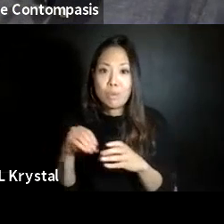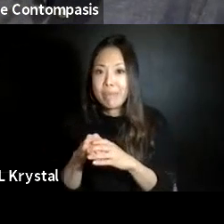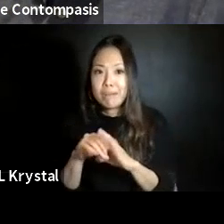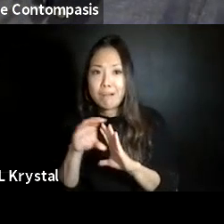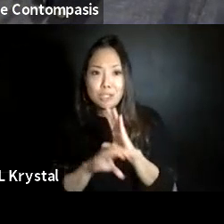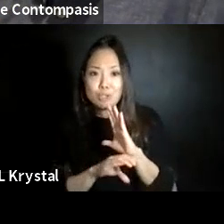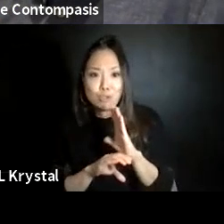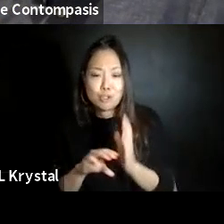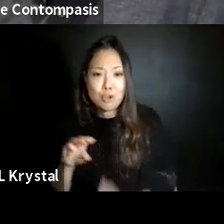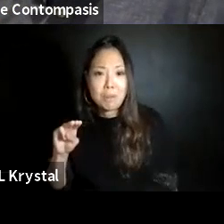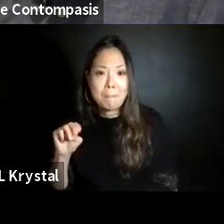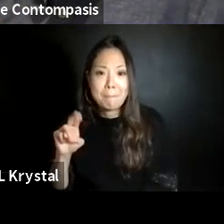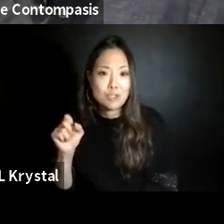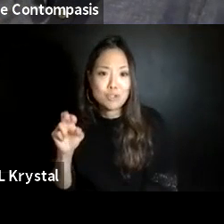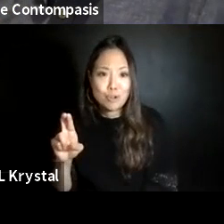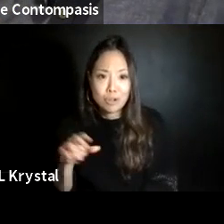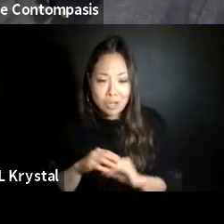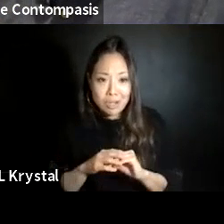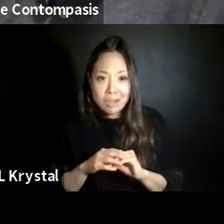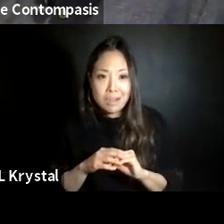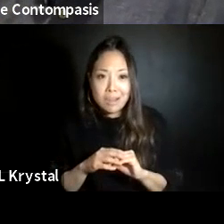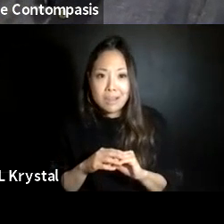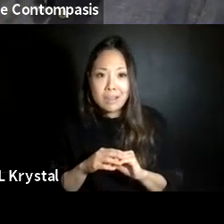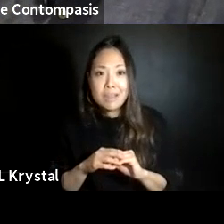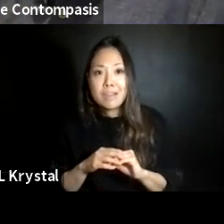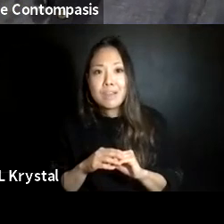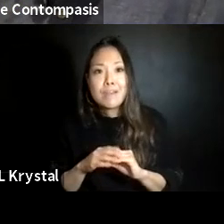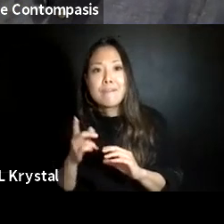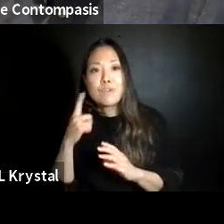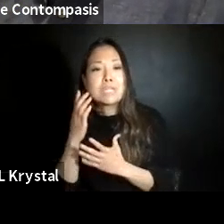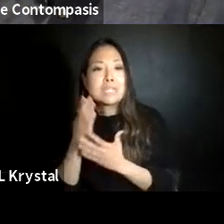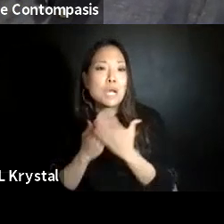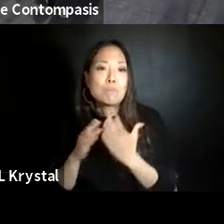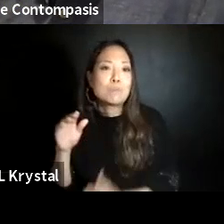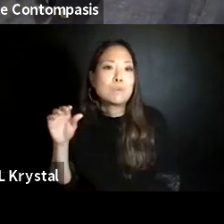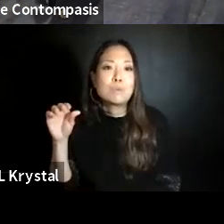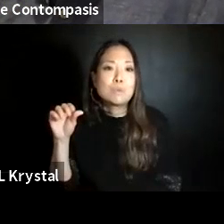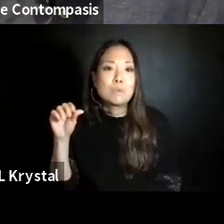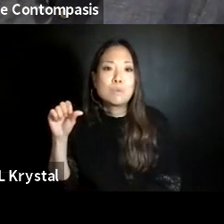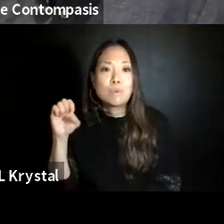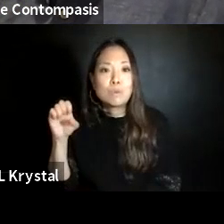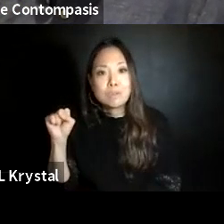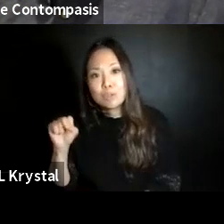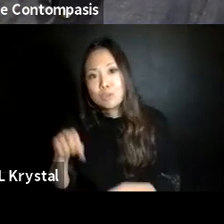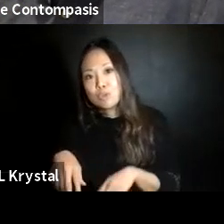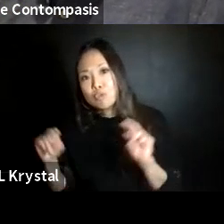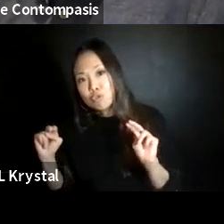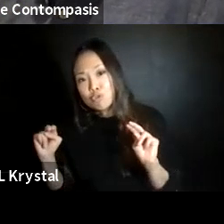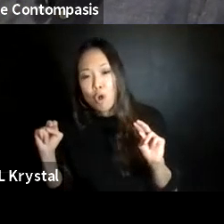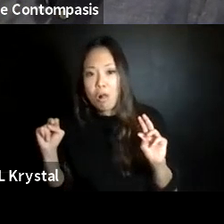could achieve constitutional muster for some sort of socioeconomic, race-neutral set aside, I would prefer